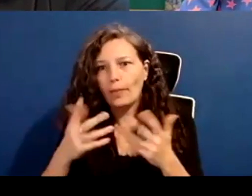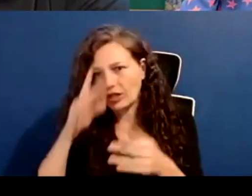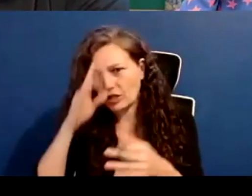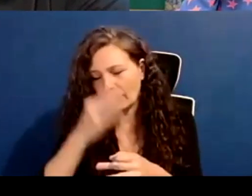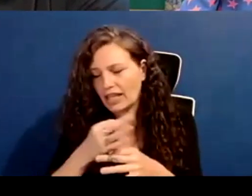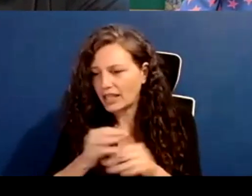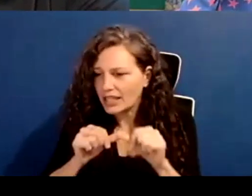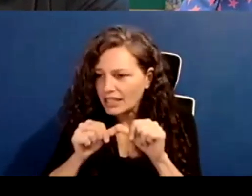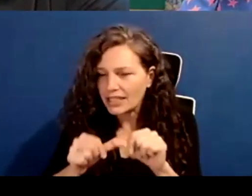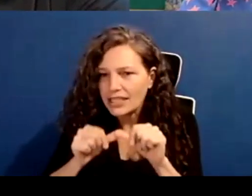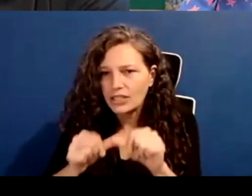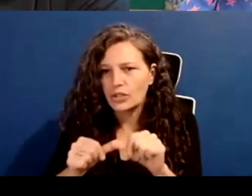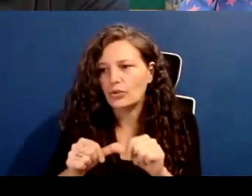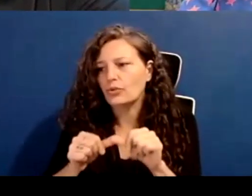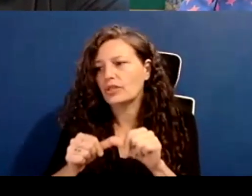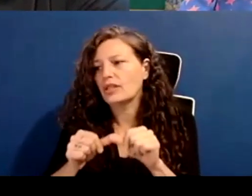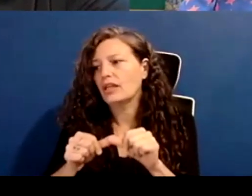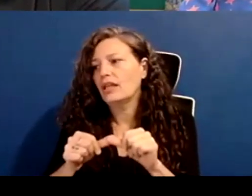odds.